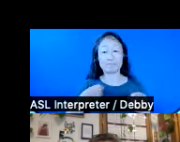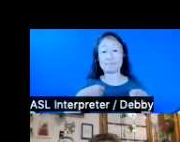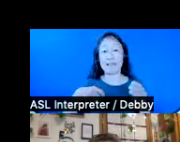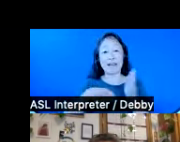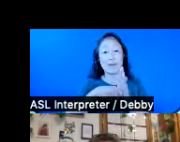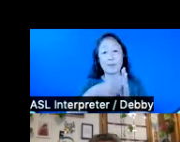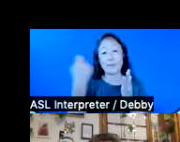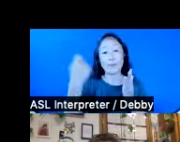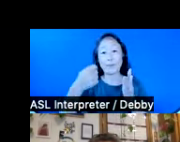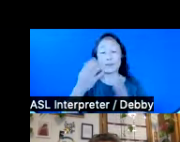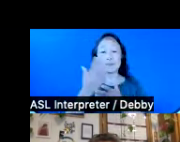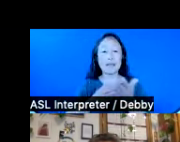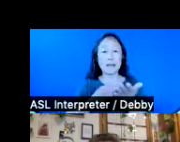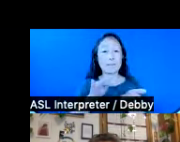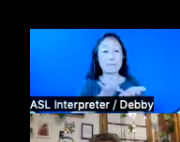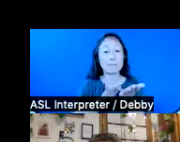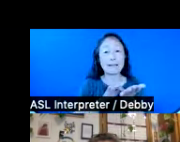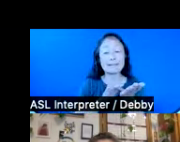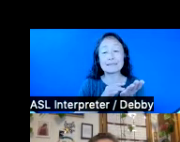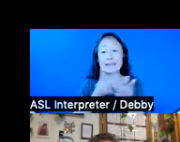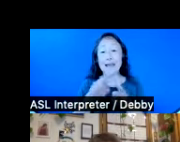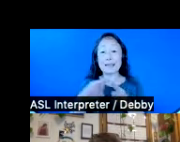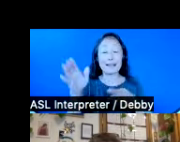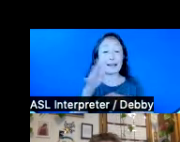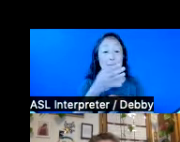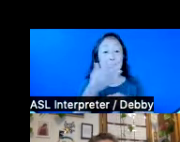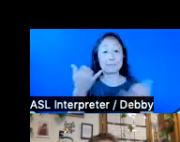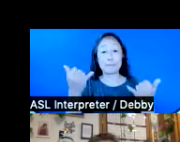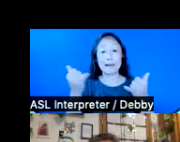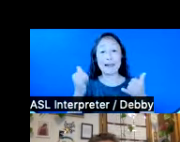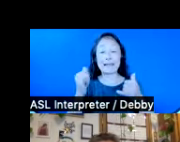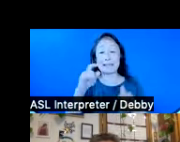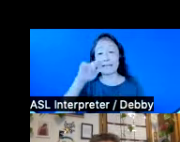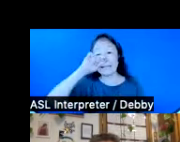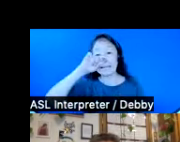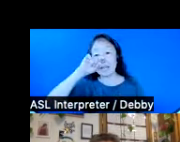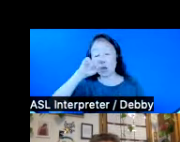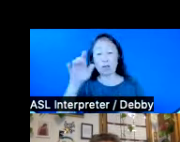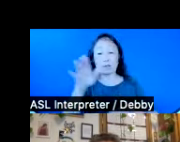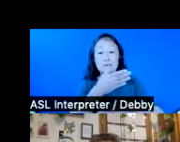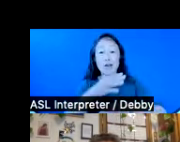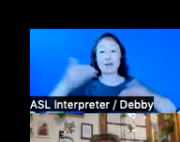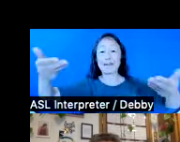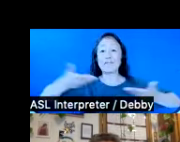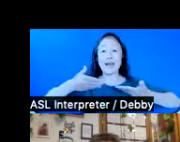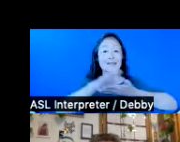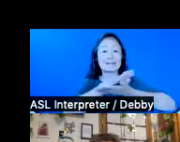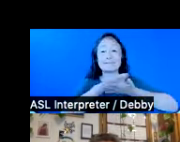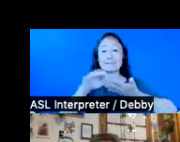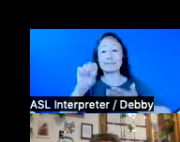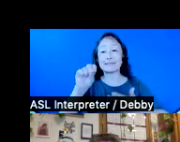played the Eagle song, and we are inviting that sacred energy into the space with